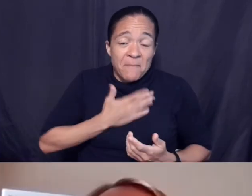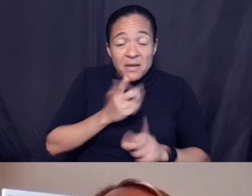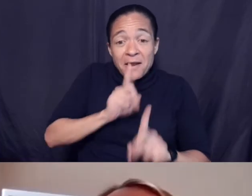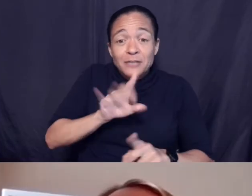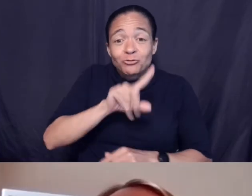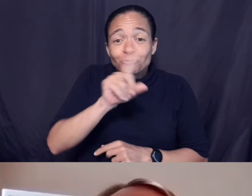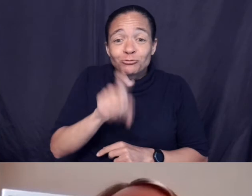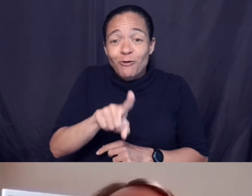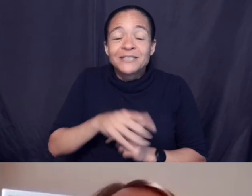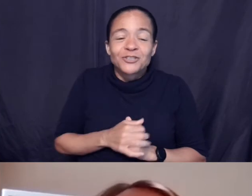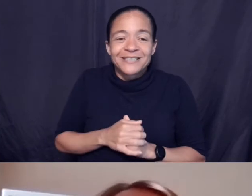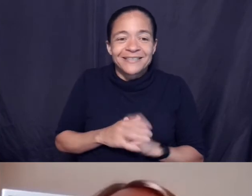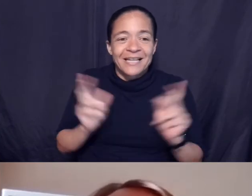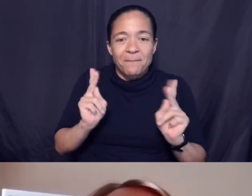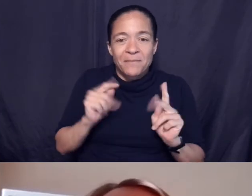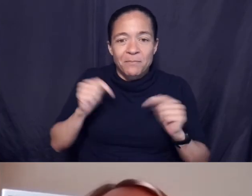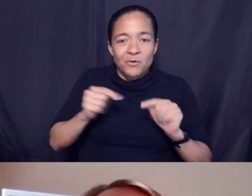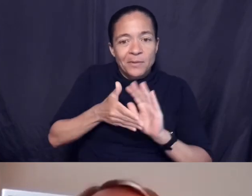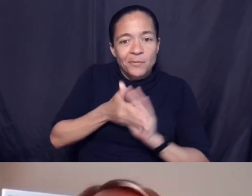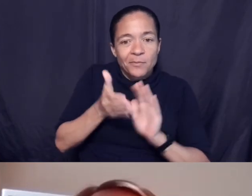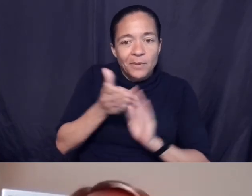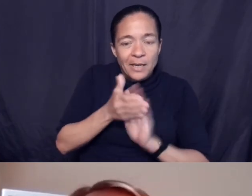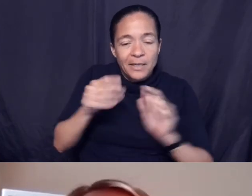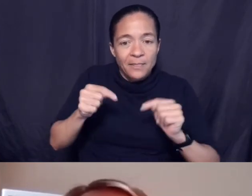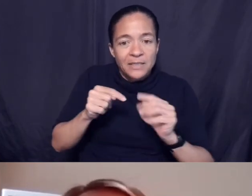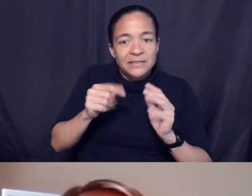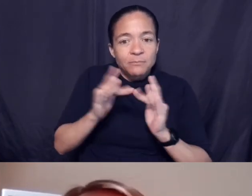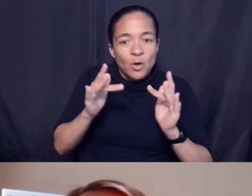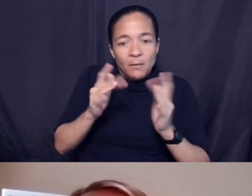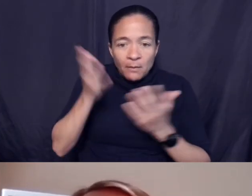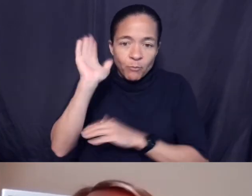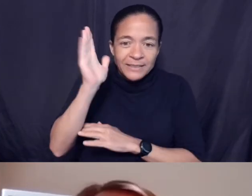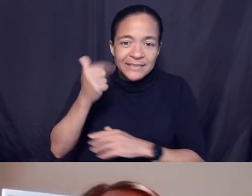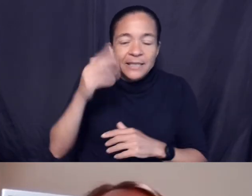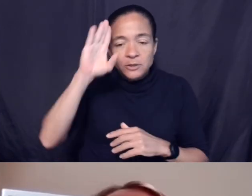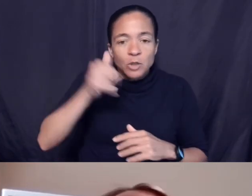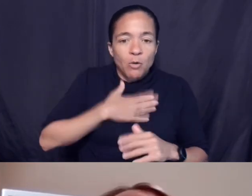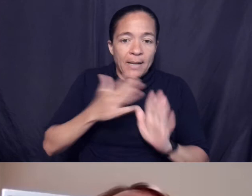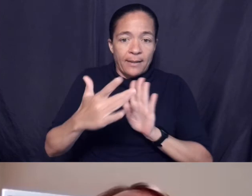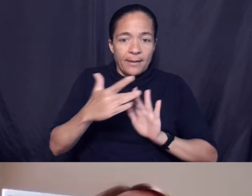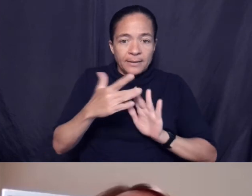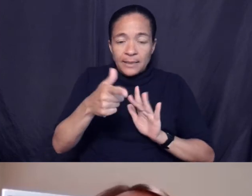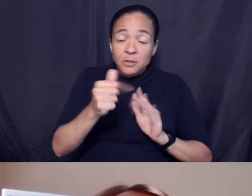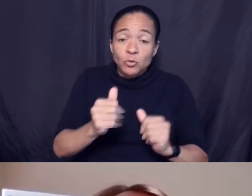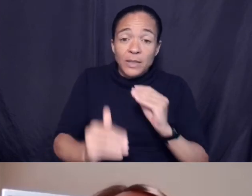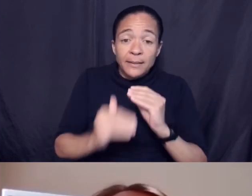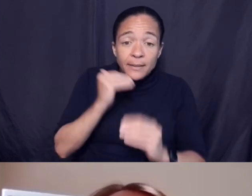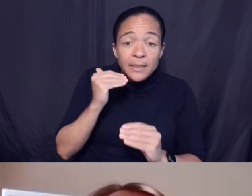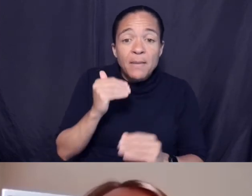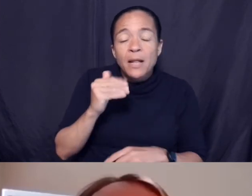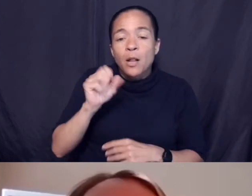questions. And the people running this presentation have my contact information. So please reach out, or you can always